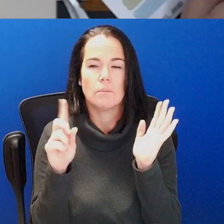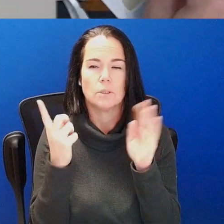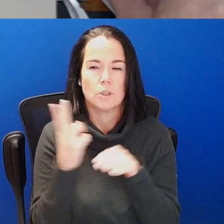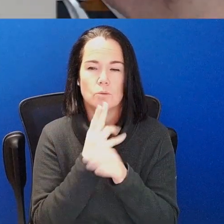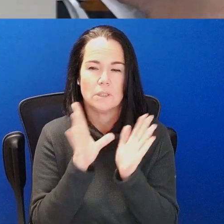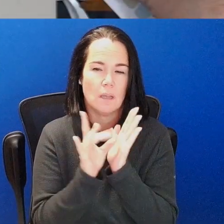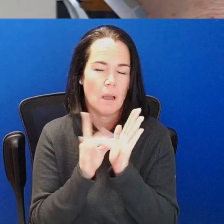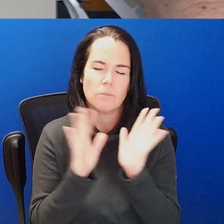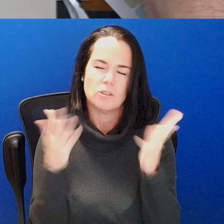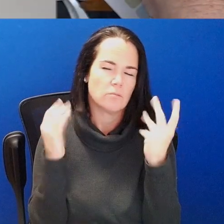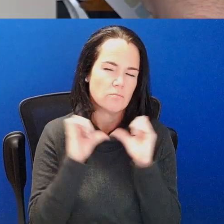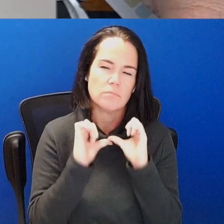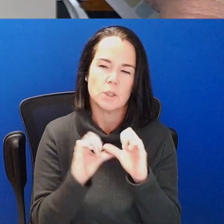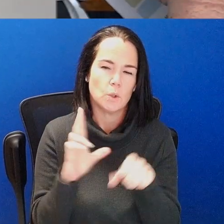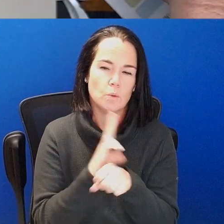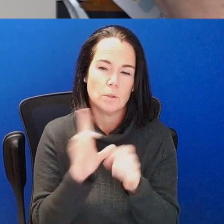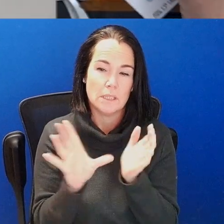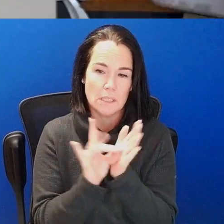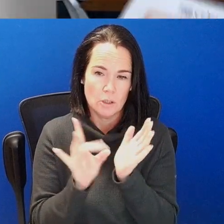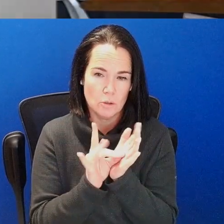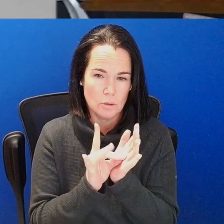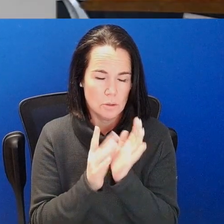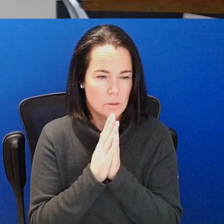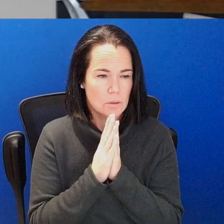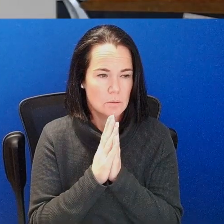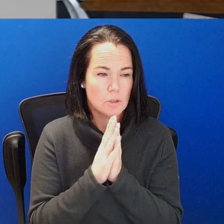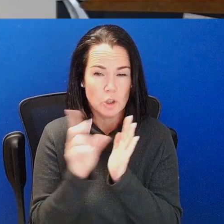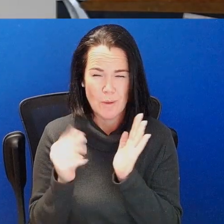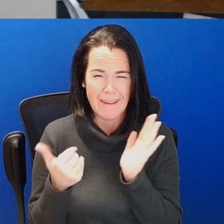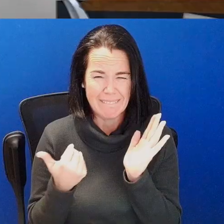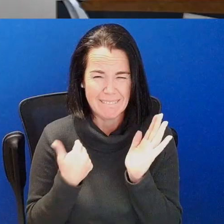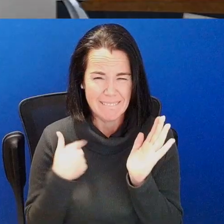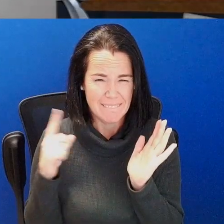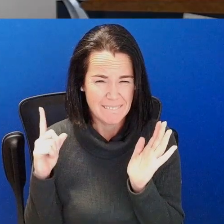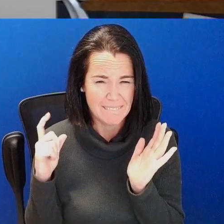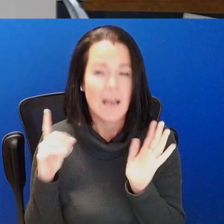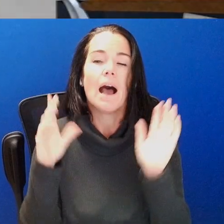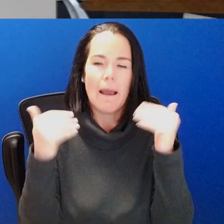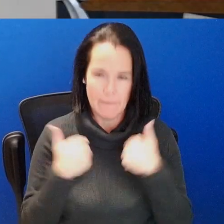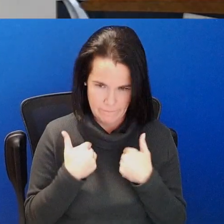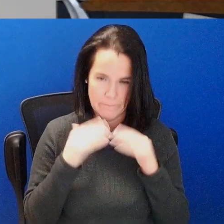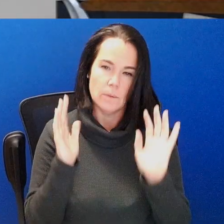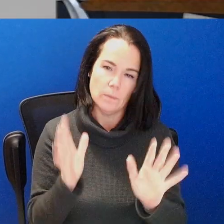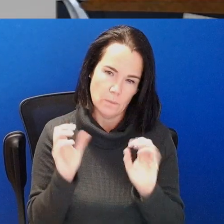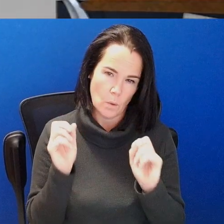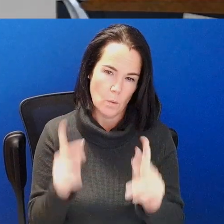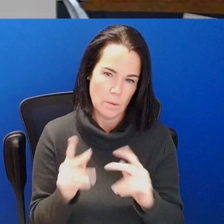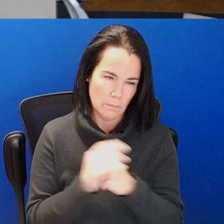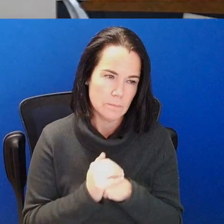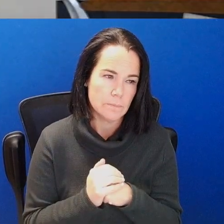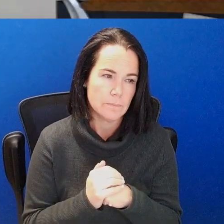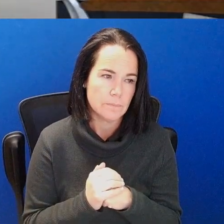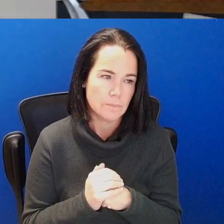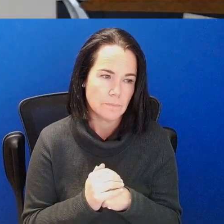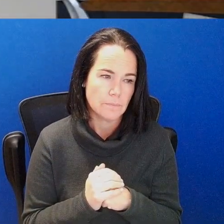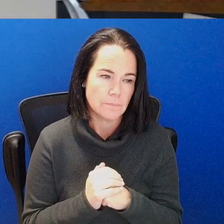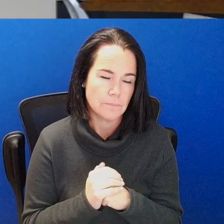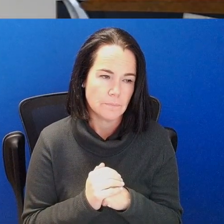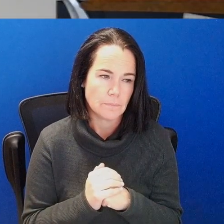I'll just use stickers. I'm just going to continue using my stickers. Do I have? Yes, I do. All right, let's do,